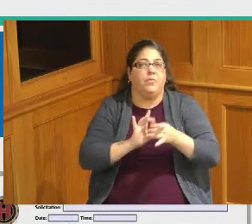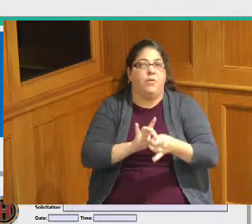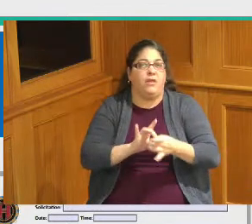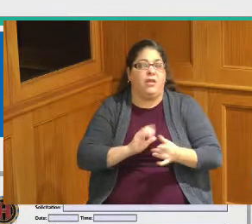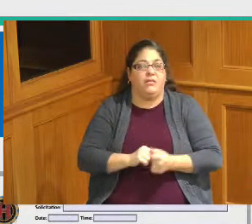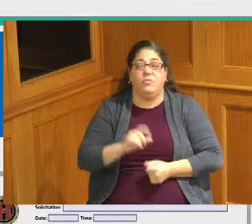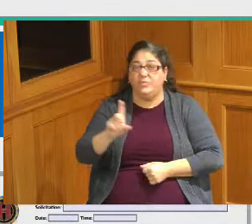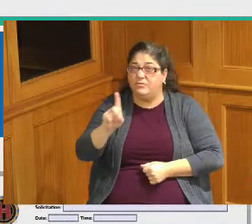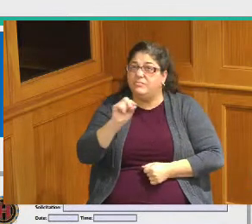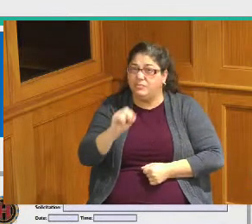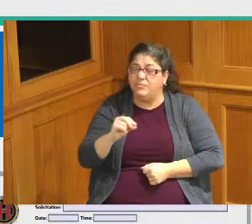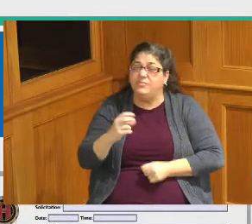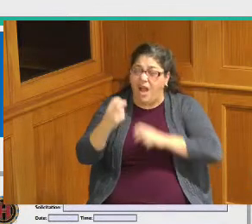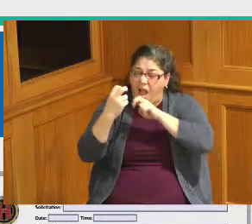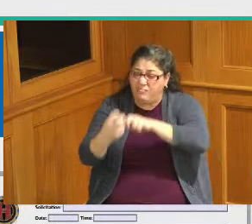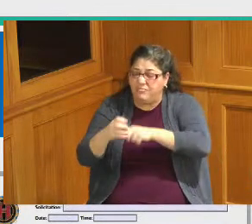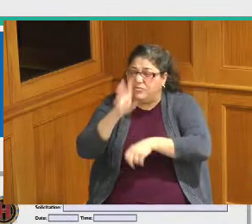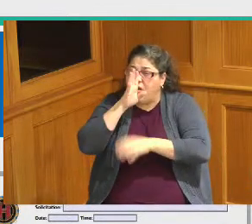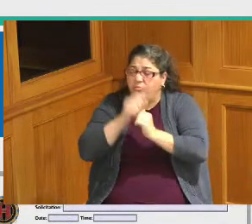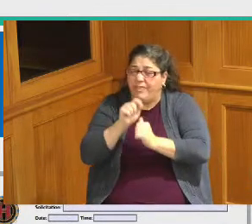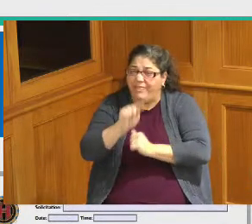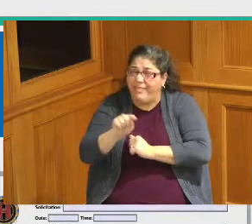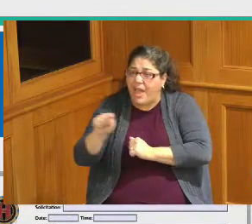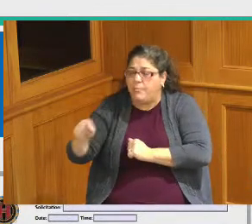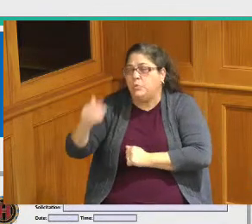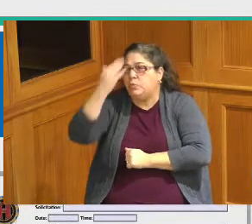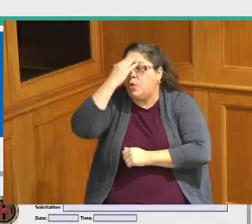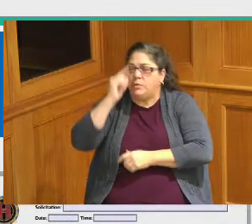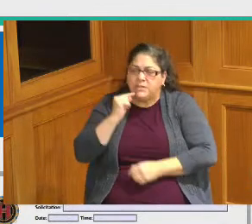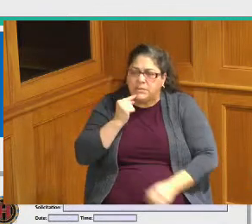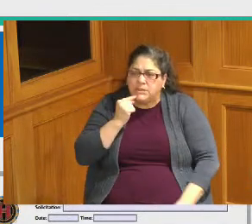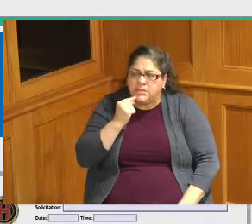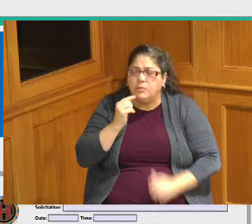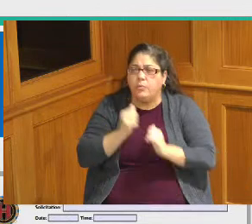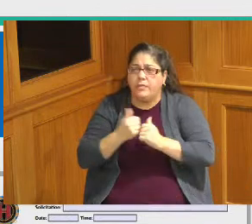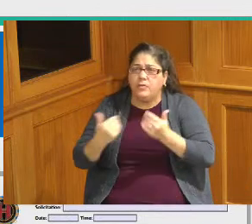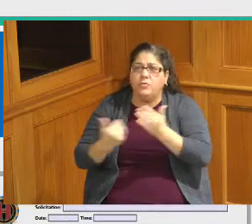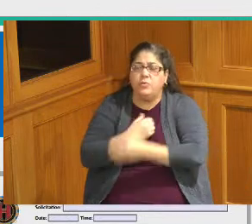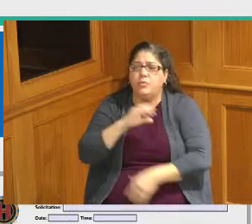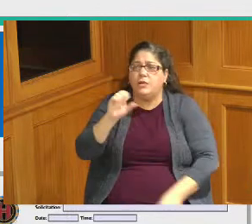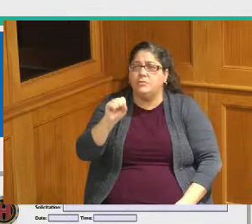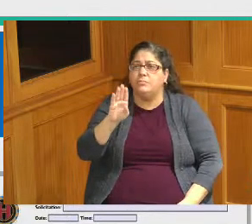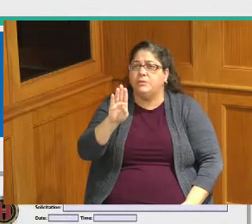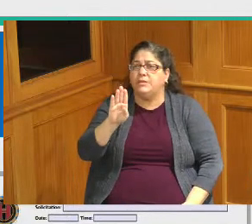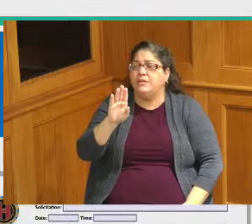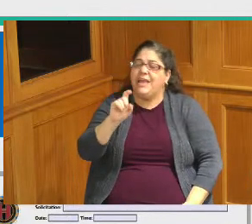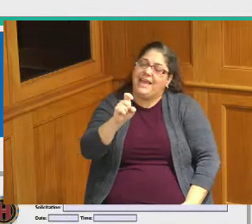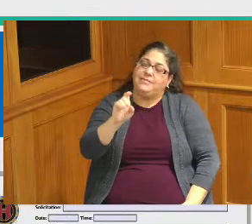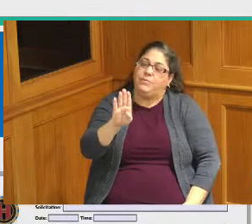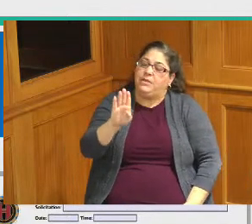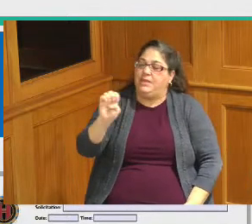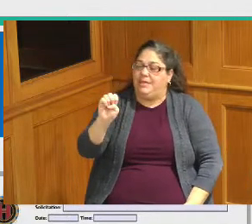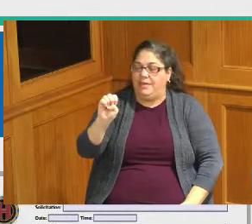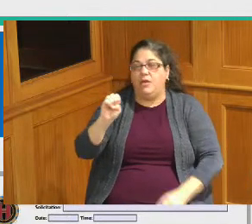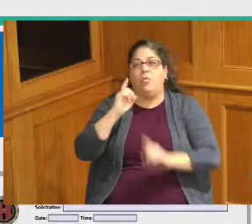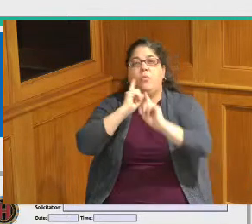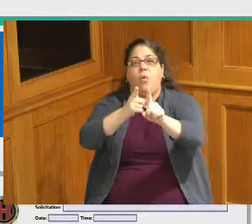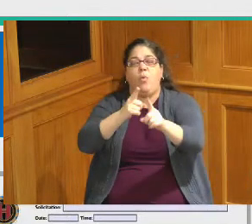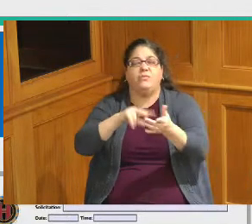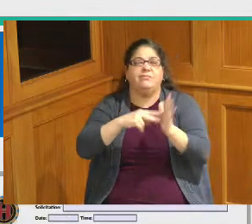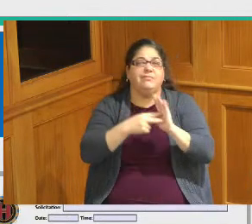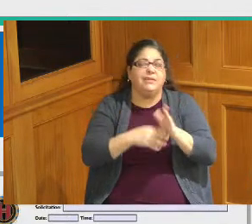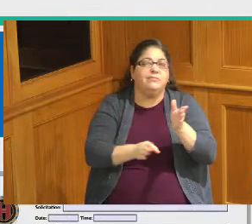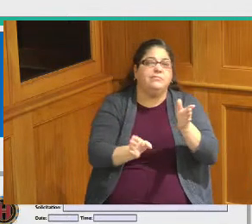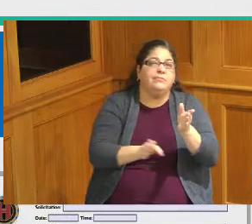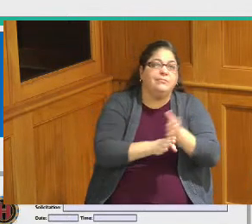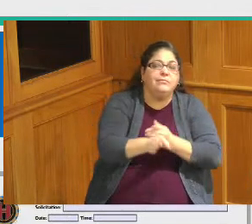do is we really talk to them and let them know how serious we are about these new XBE goals. And they're paying attention. I mean, I